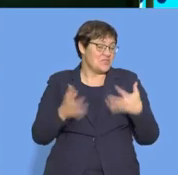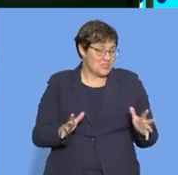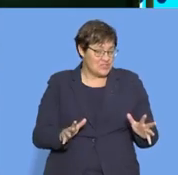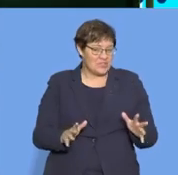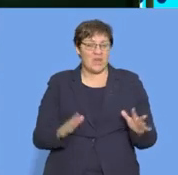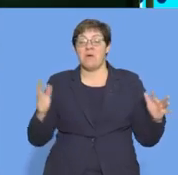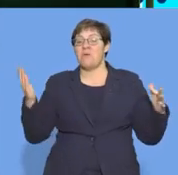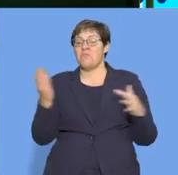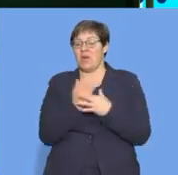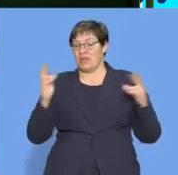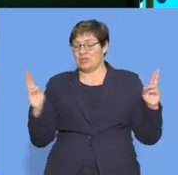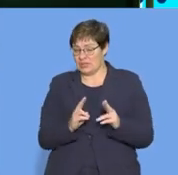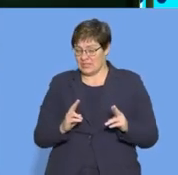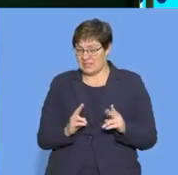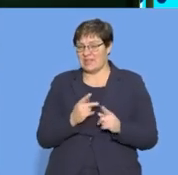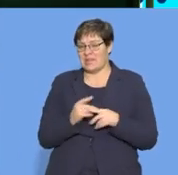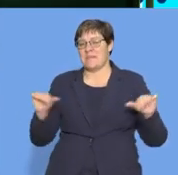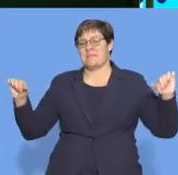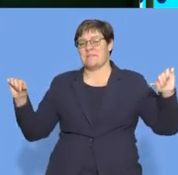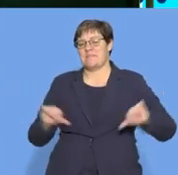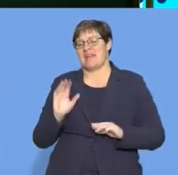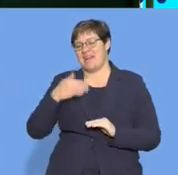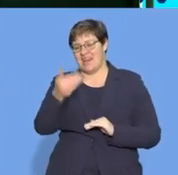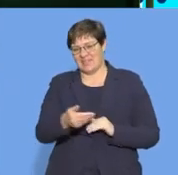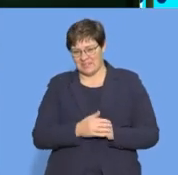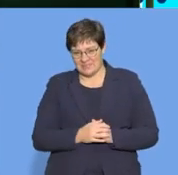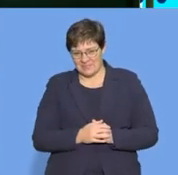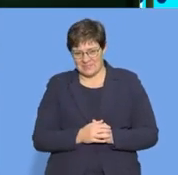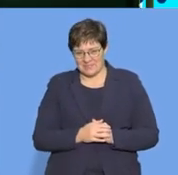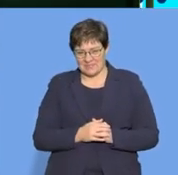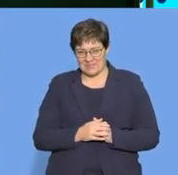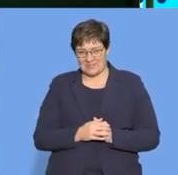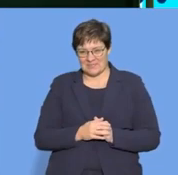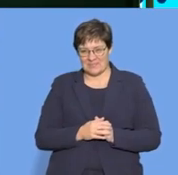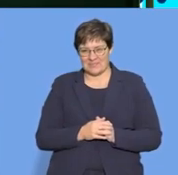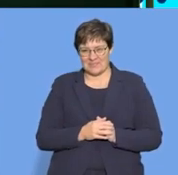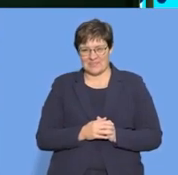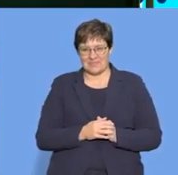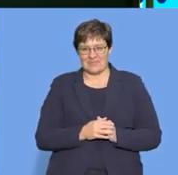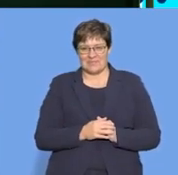we have time for. We're going to take a short break, and we'll see you back after the break.